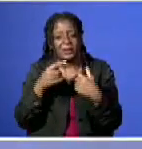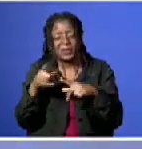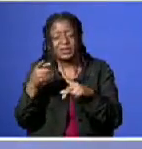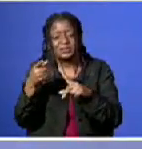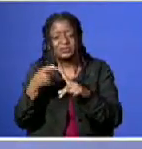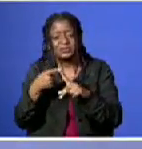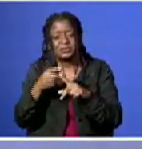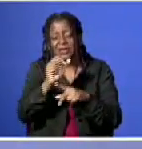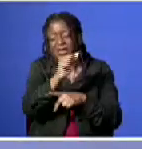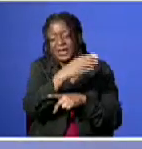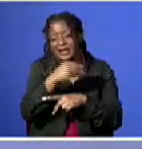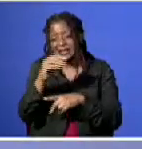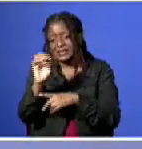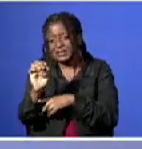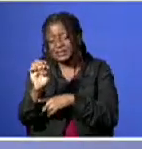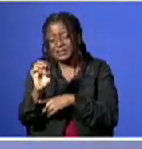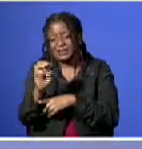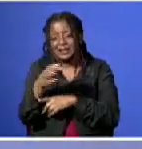oxygen emergency.